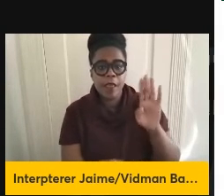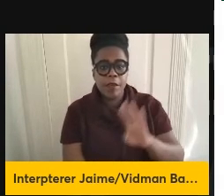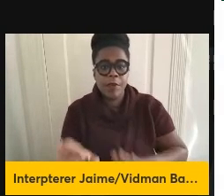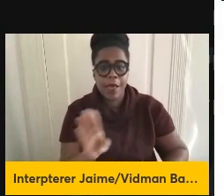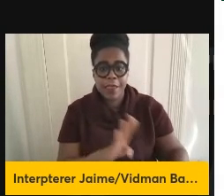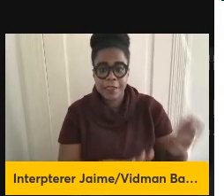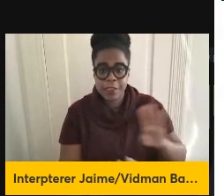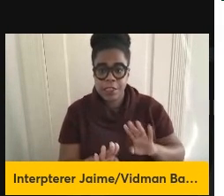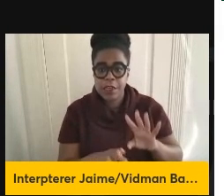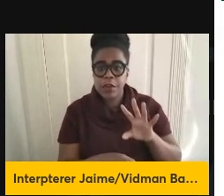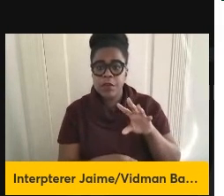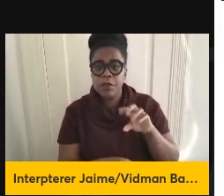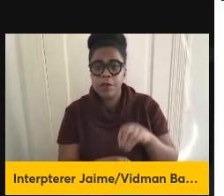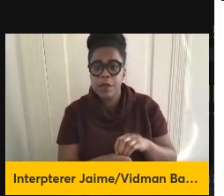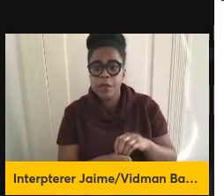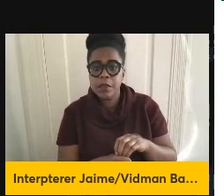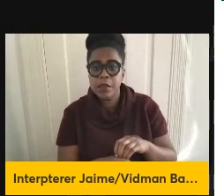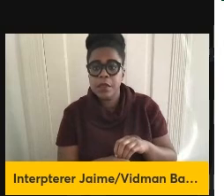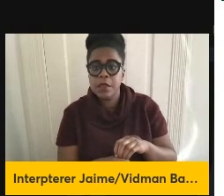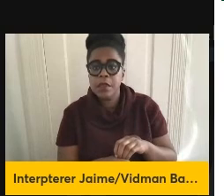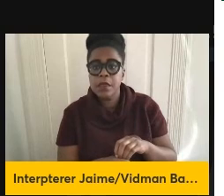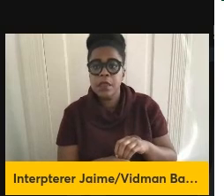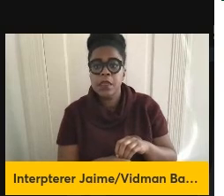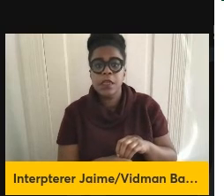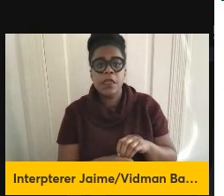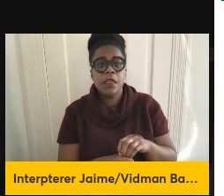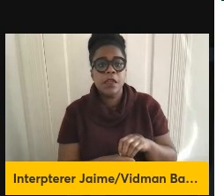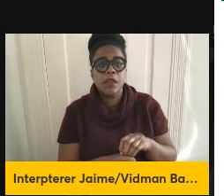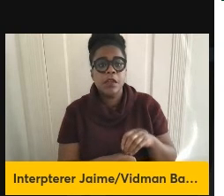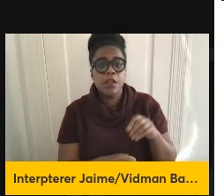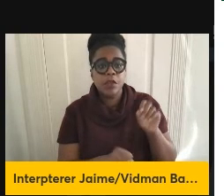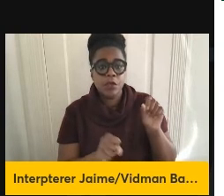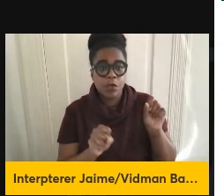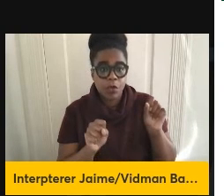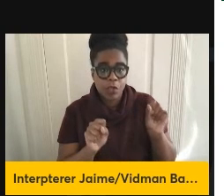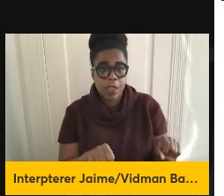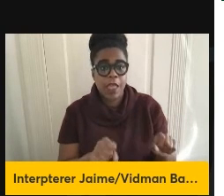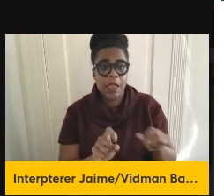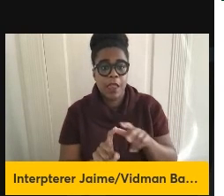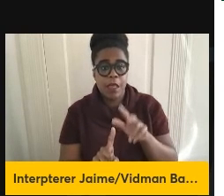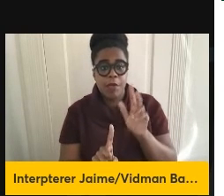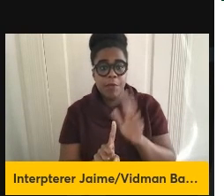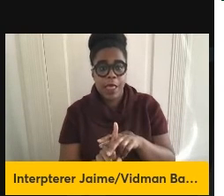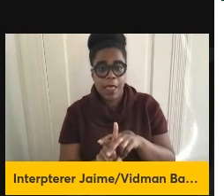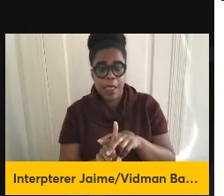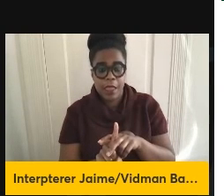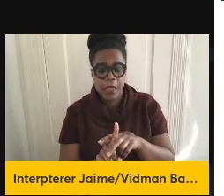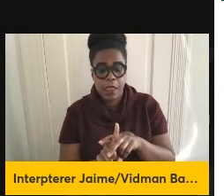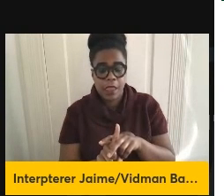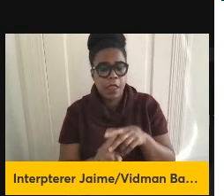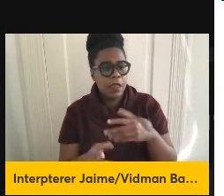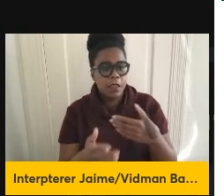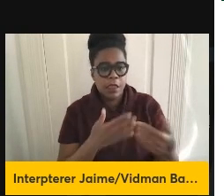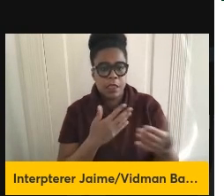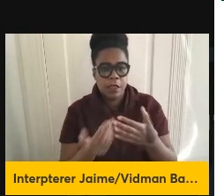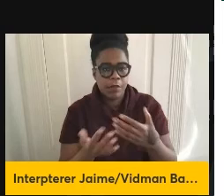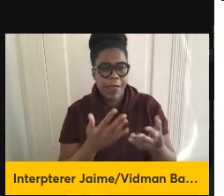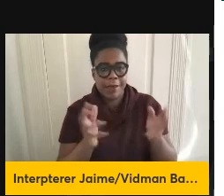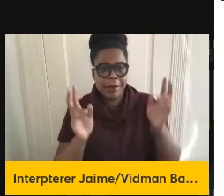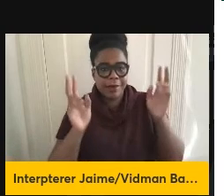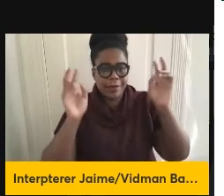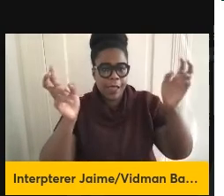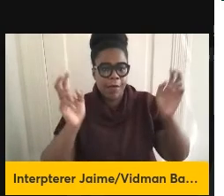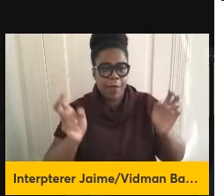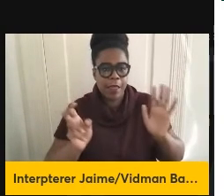Broadening participation is a track where you can apply regardless of the topic of